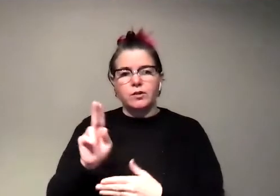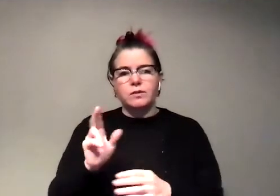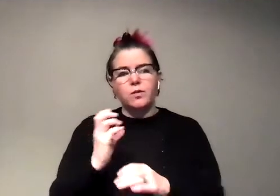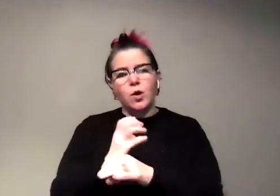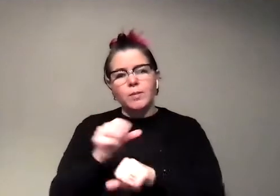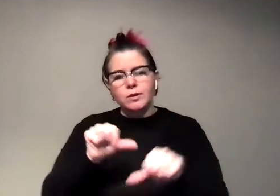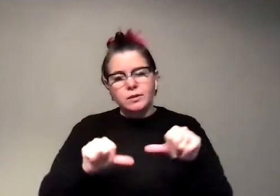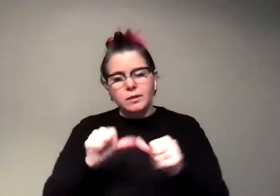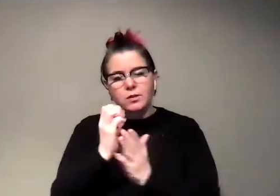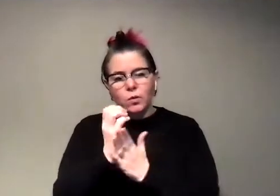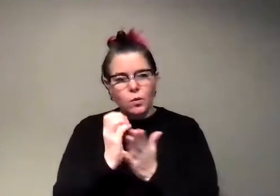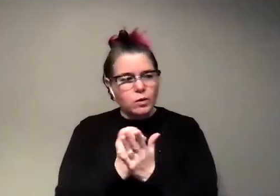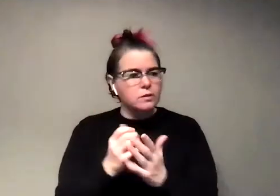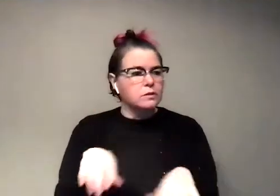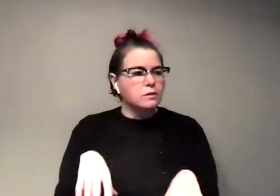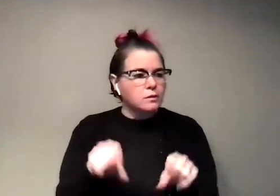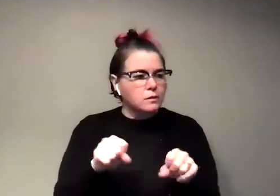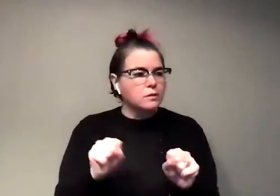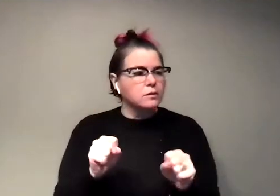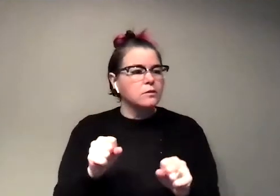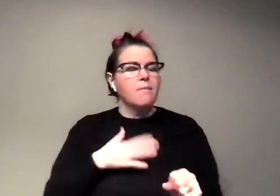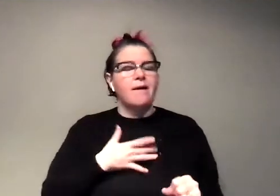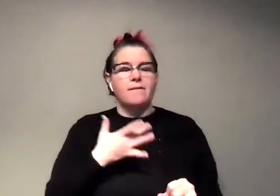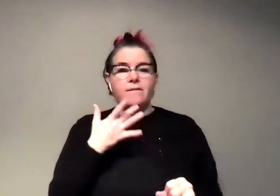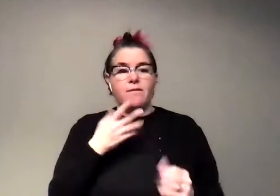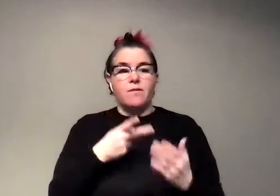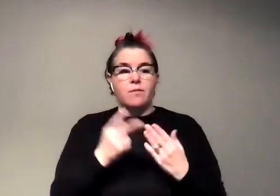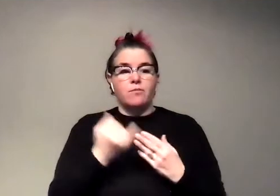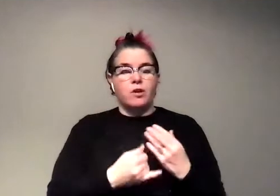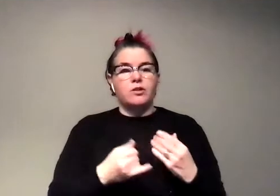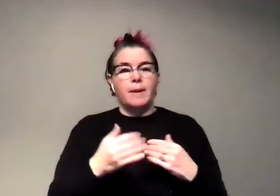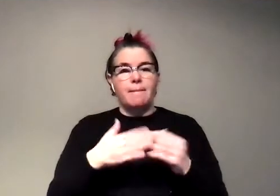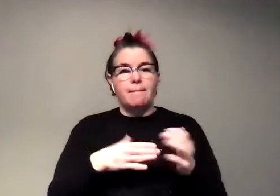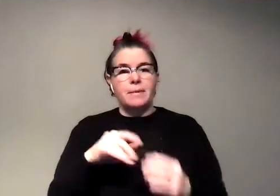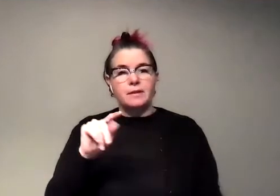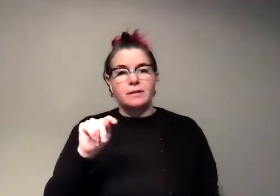courses. So like probably my favorite project is we had to build Tetris,